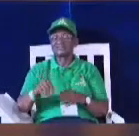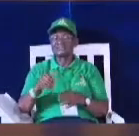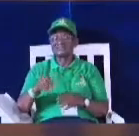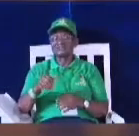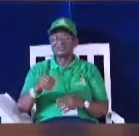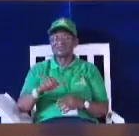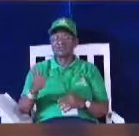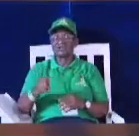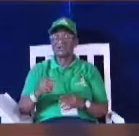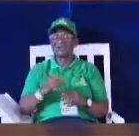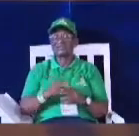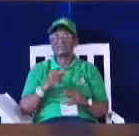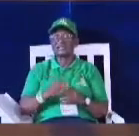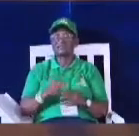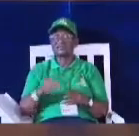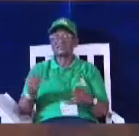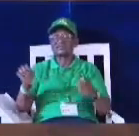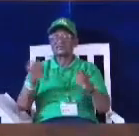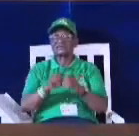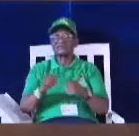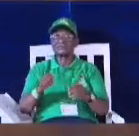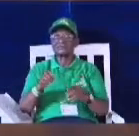even as I wave my hand,